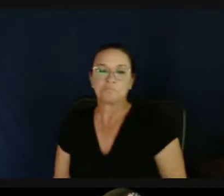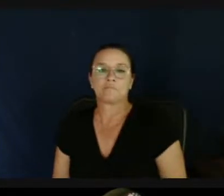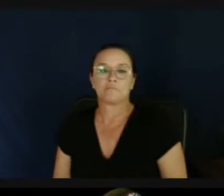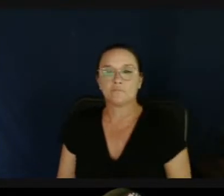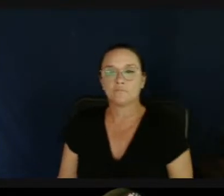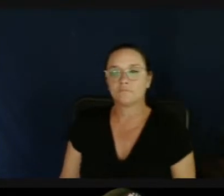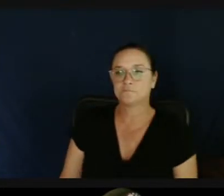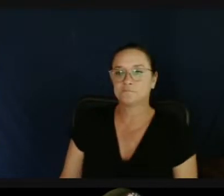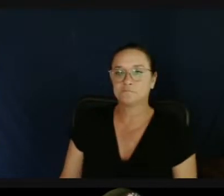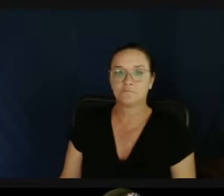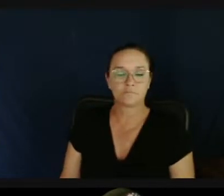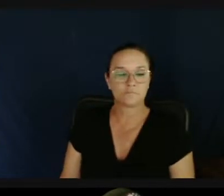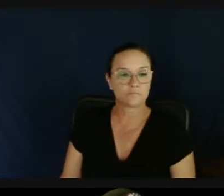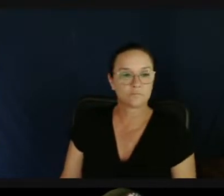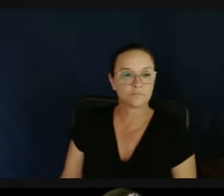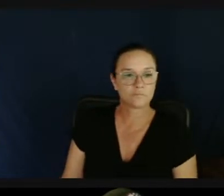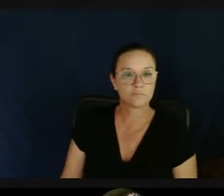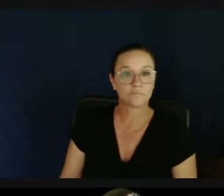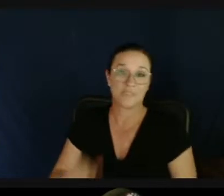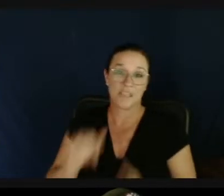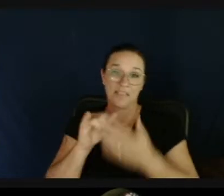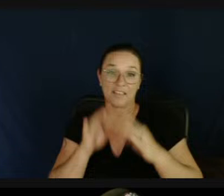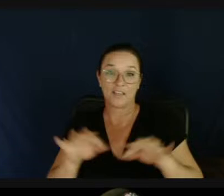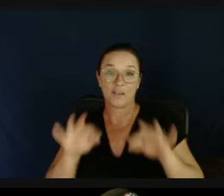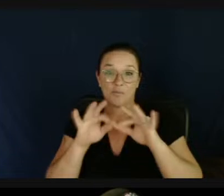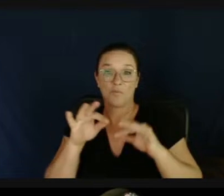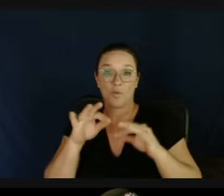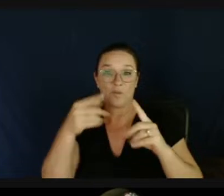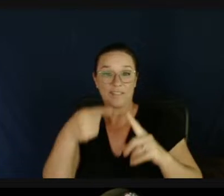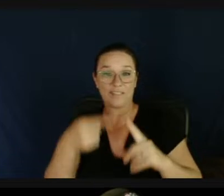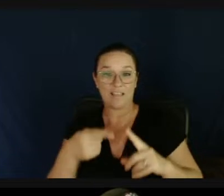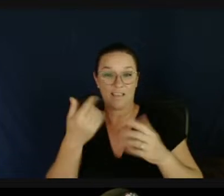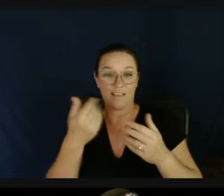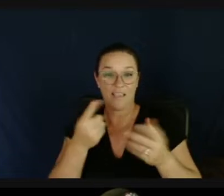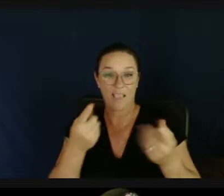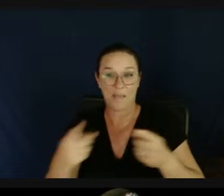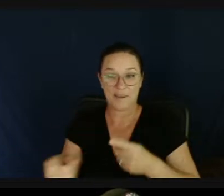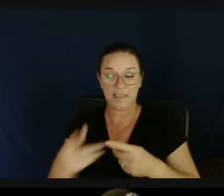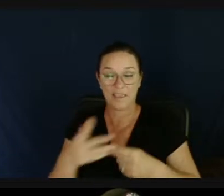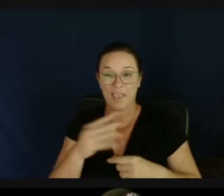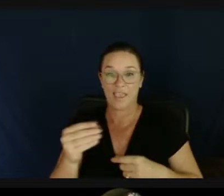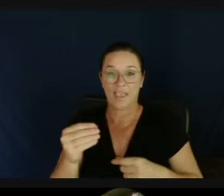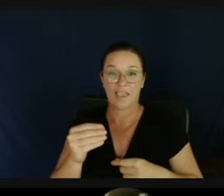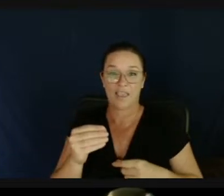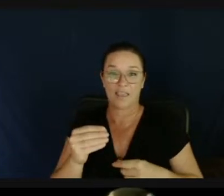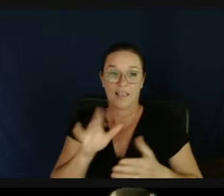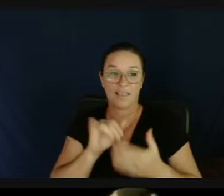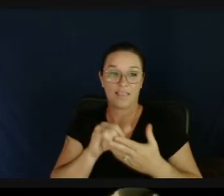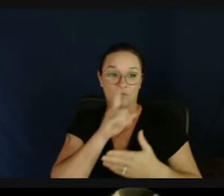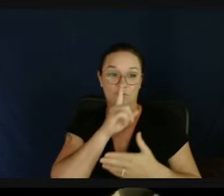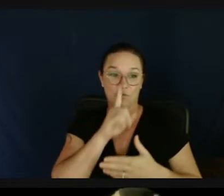So that's an important detail happening there still. And that really is the